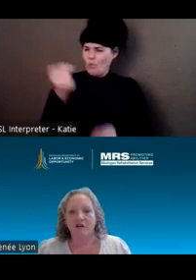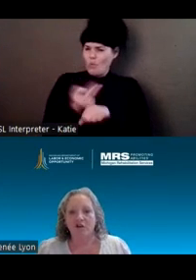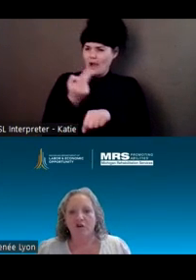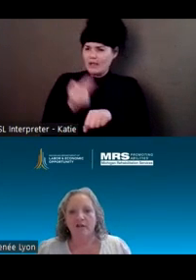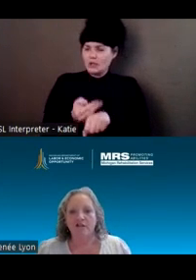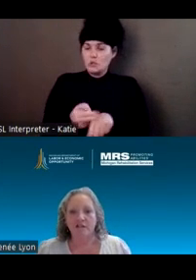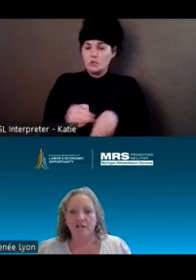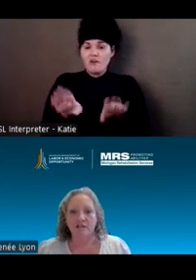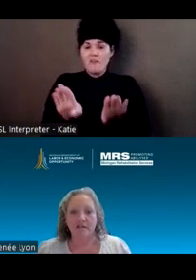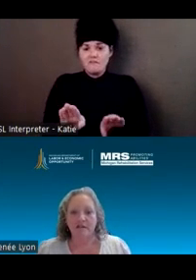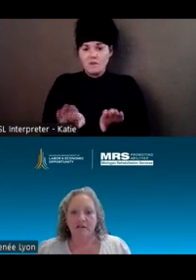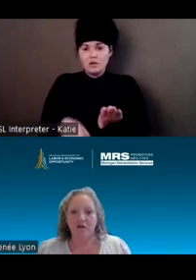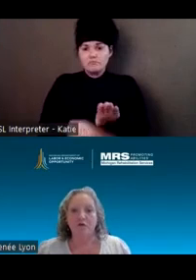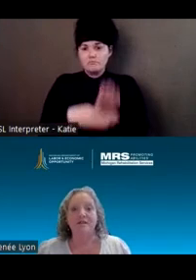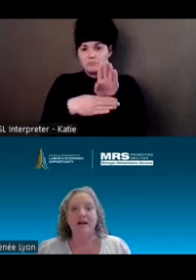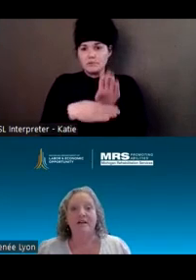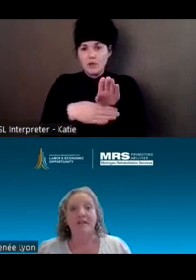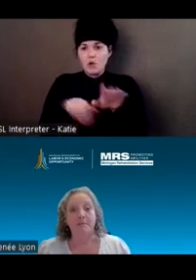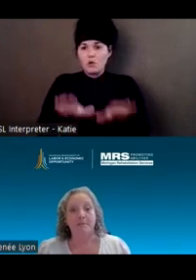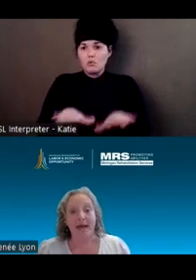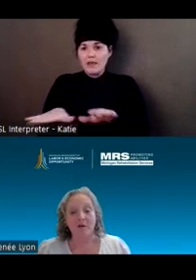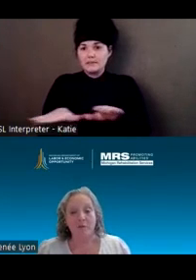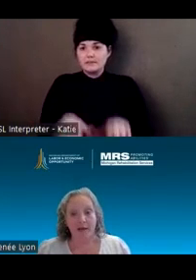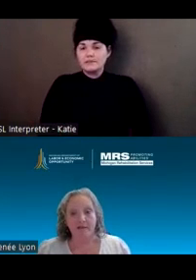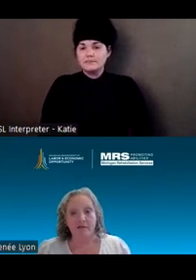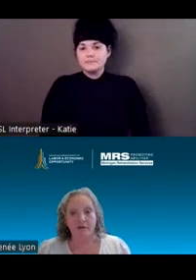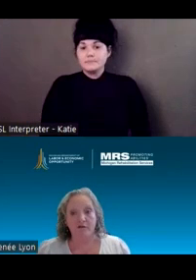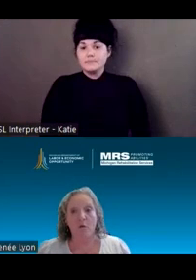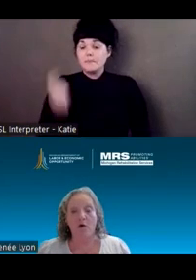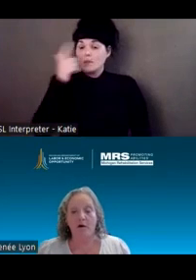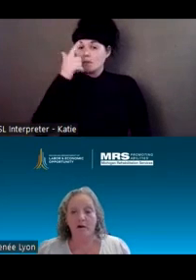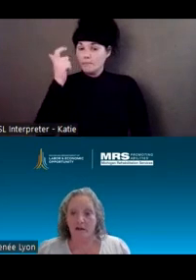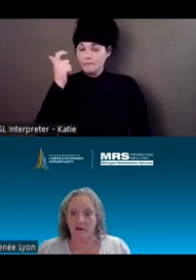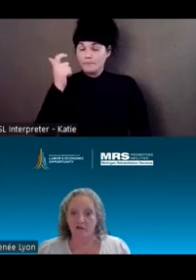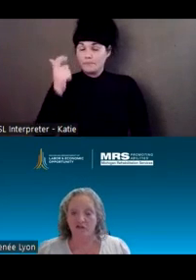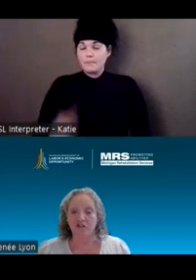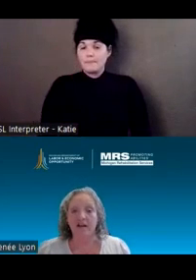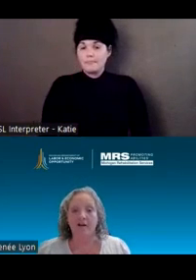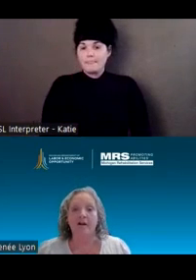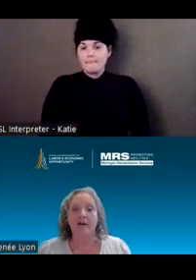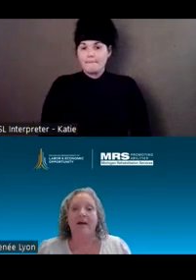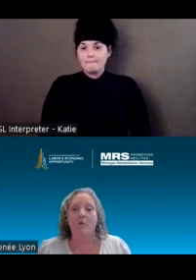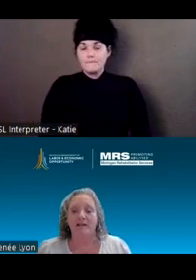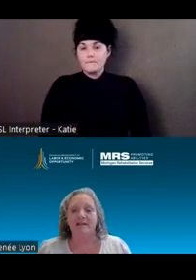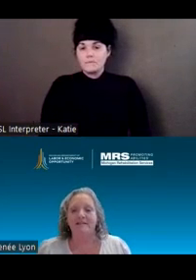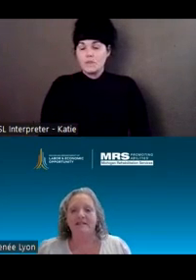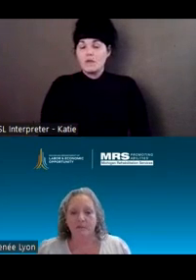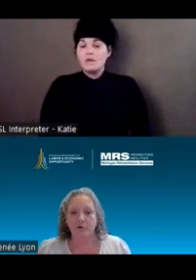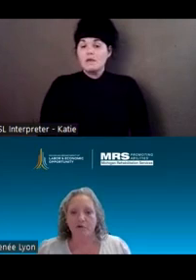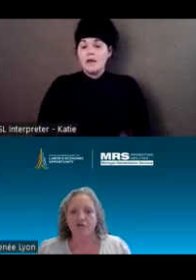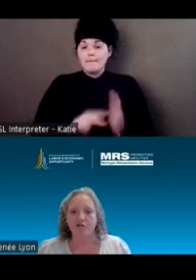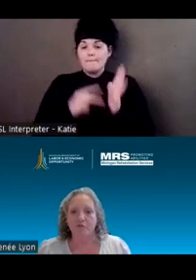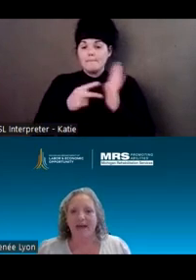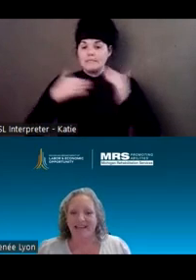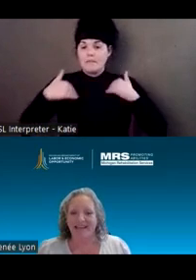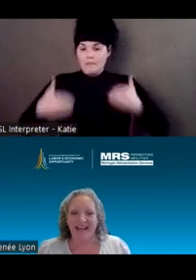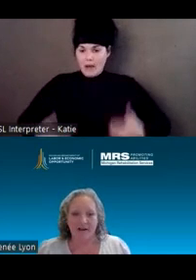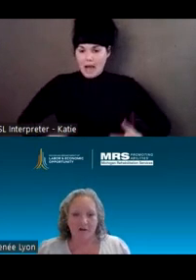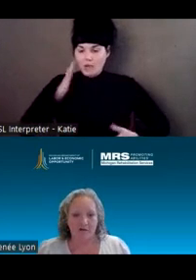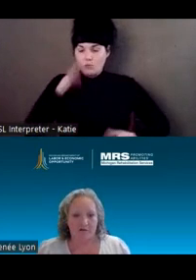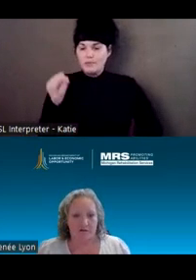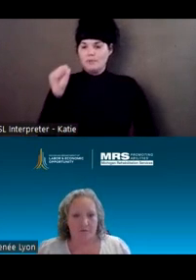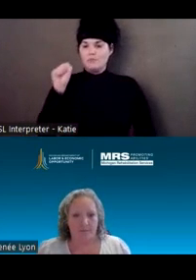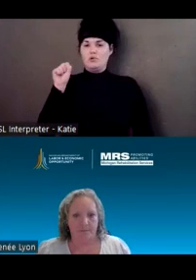Well, it encourages use of the backrest for your chair. What it does is it pushes you back,